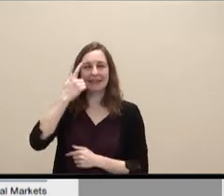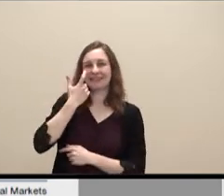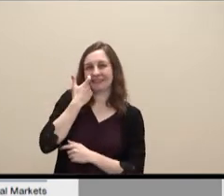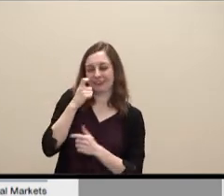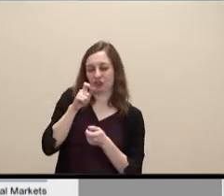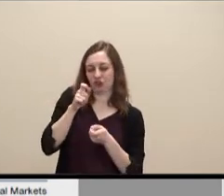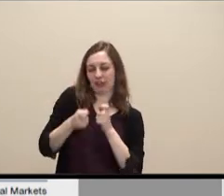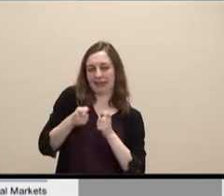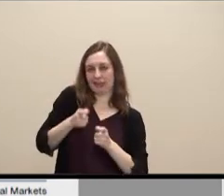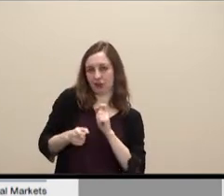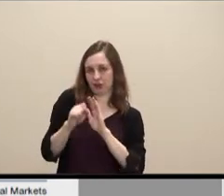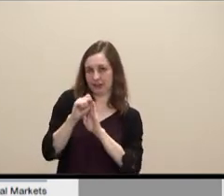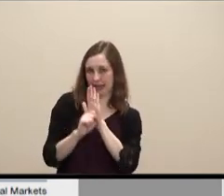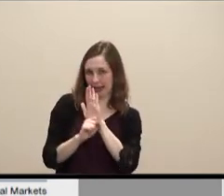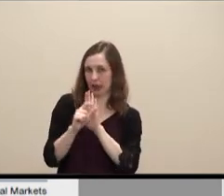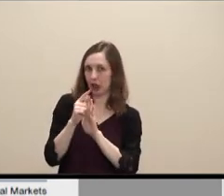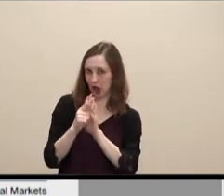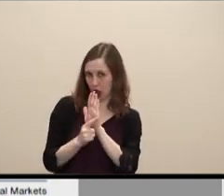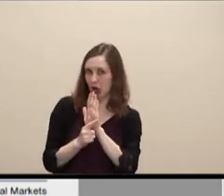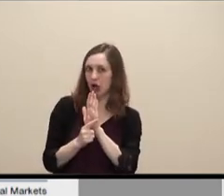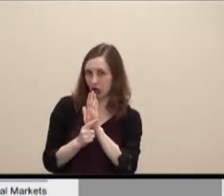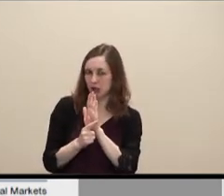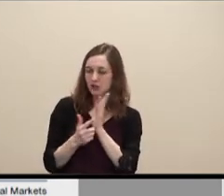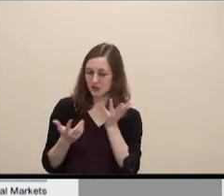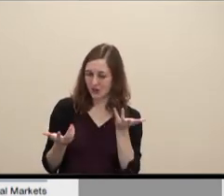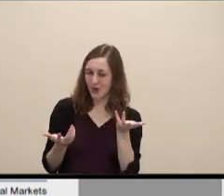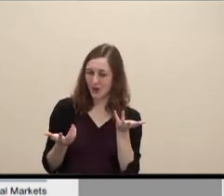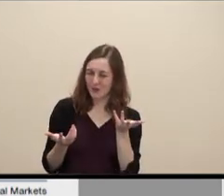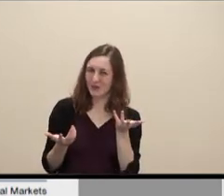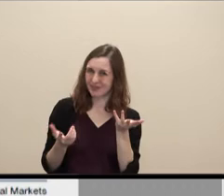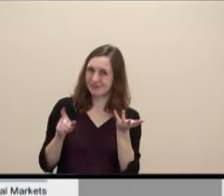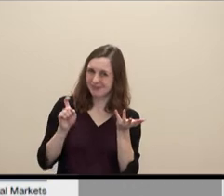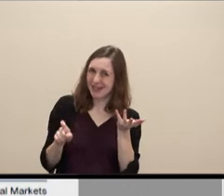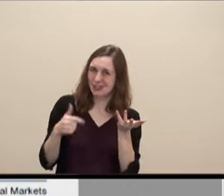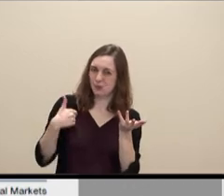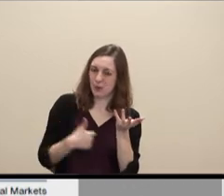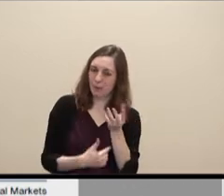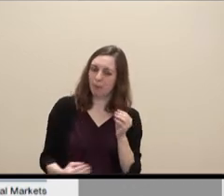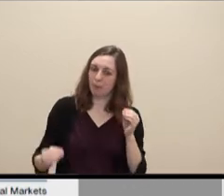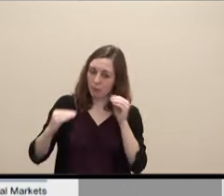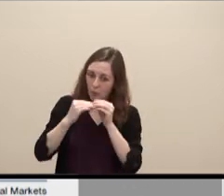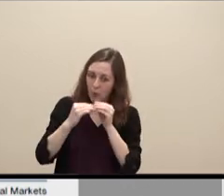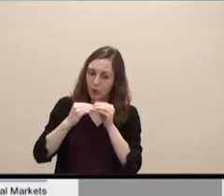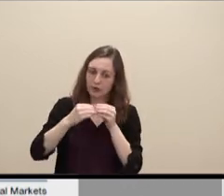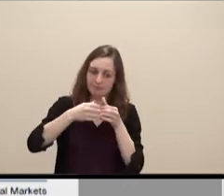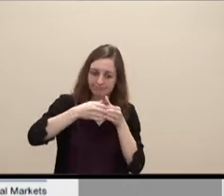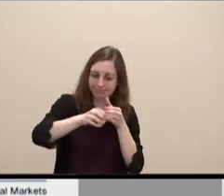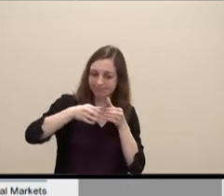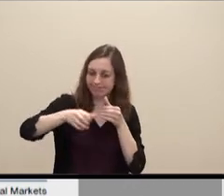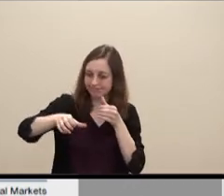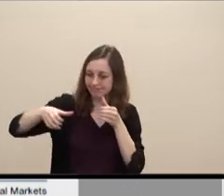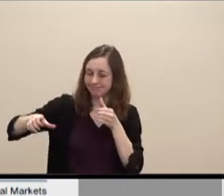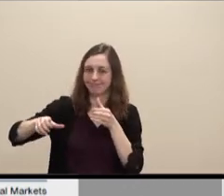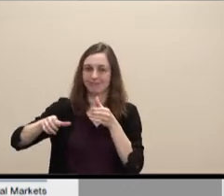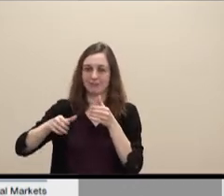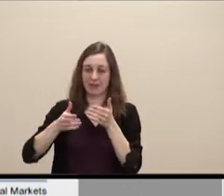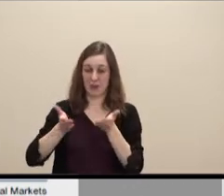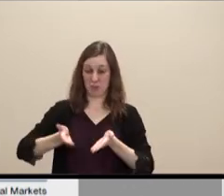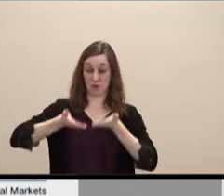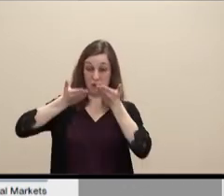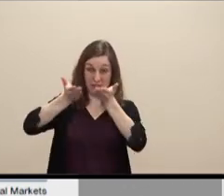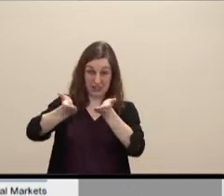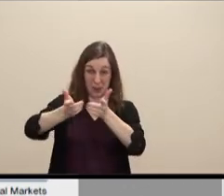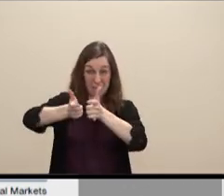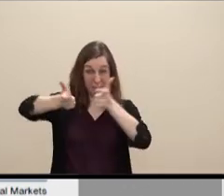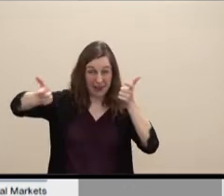state law that requires a little bit more of further breaking out into separate propositions of